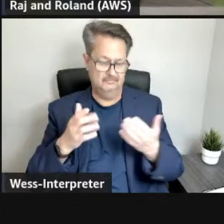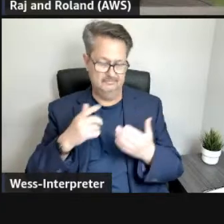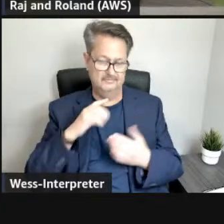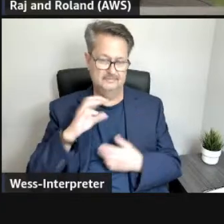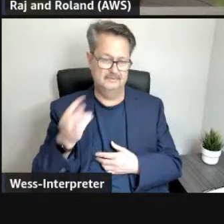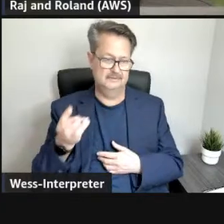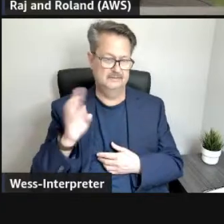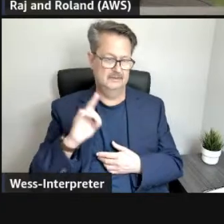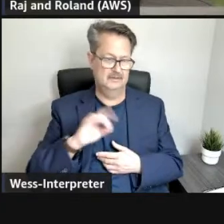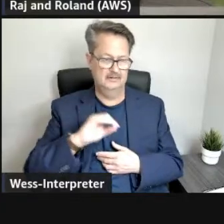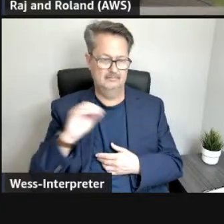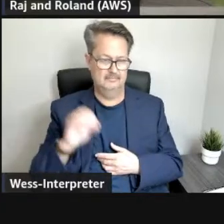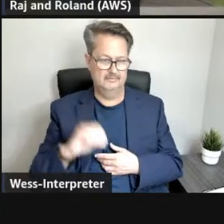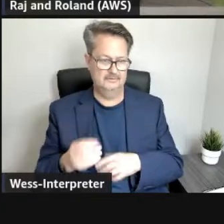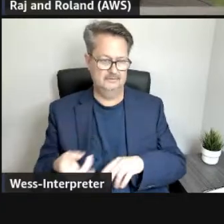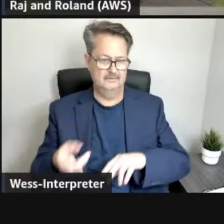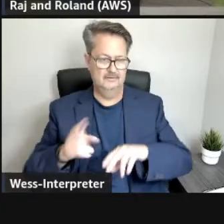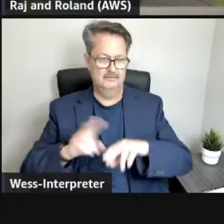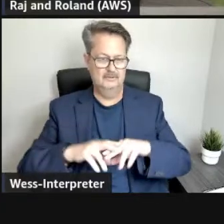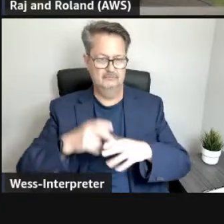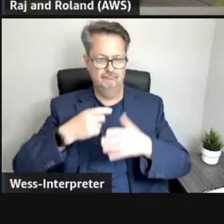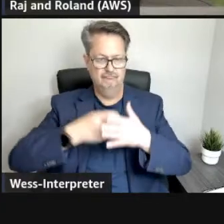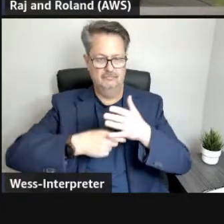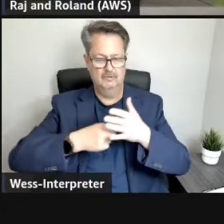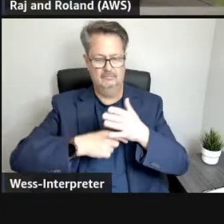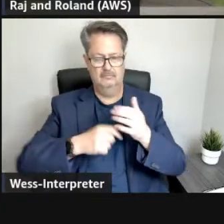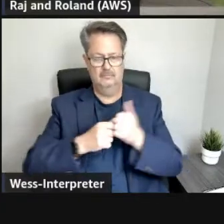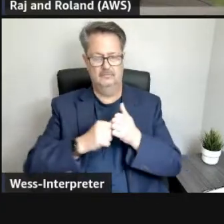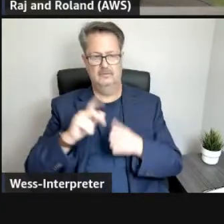organizations are increasing costs with Kubernetes, and that's